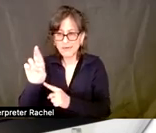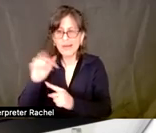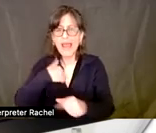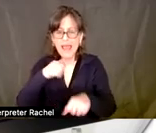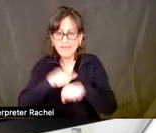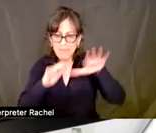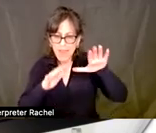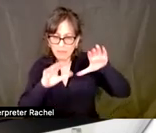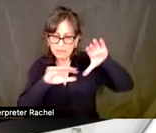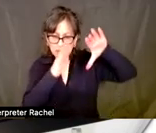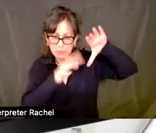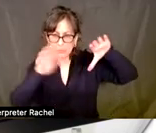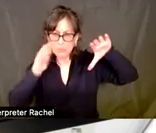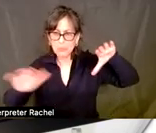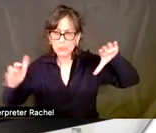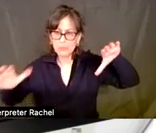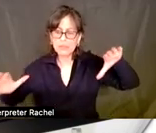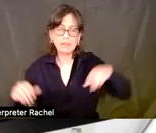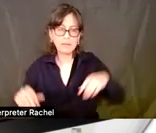mountains, and